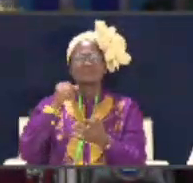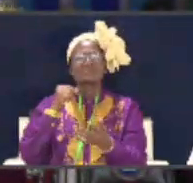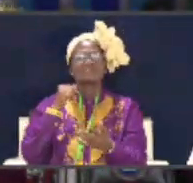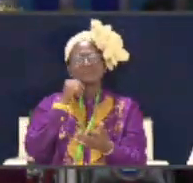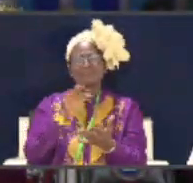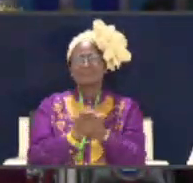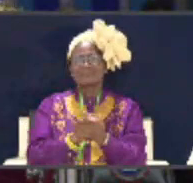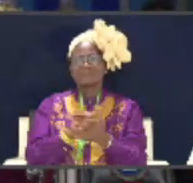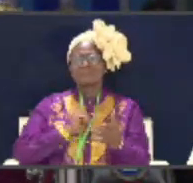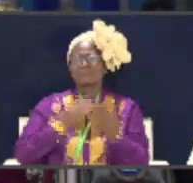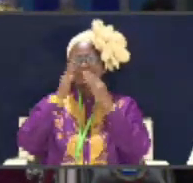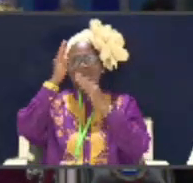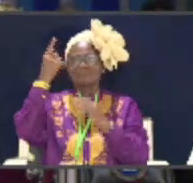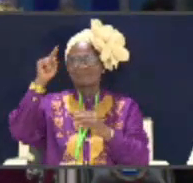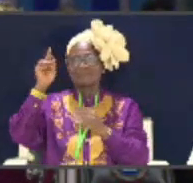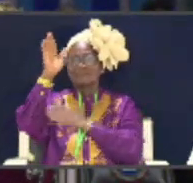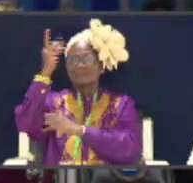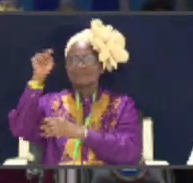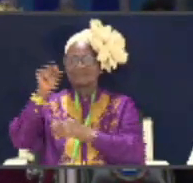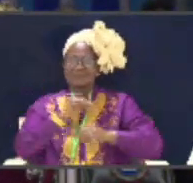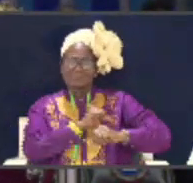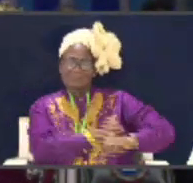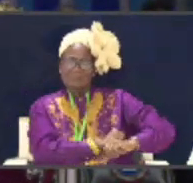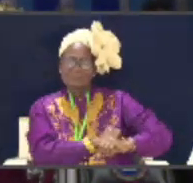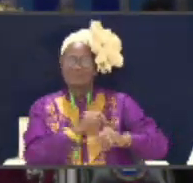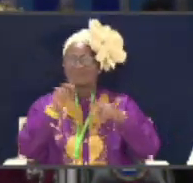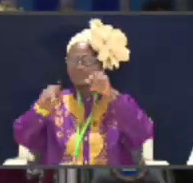I thank God for the security people,